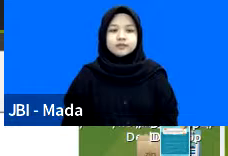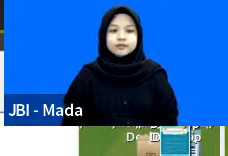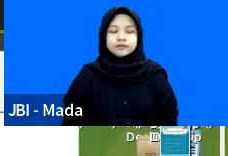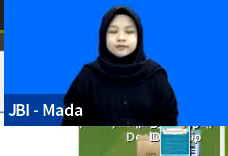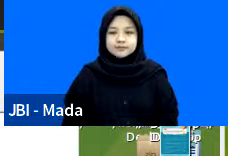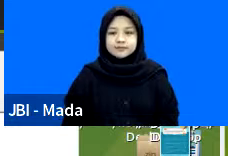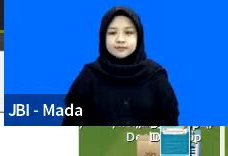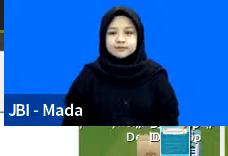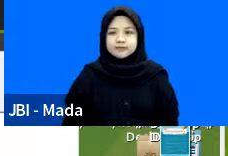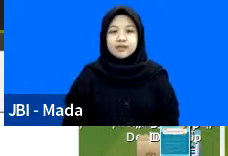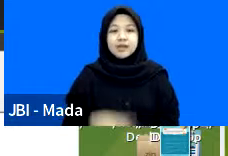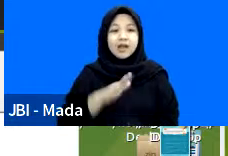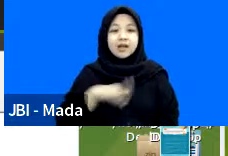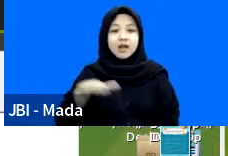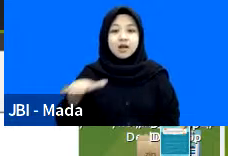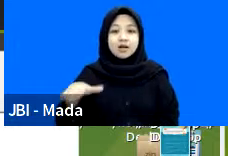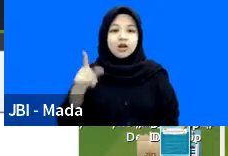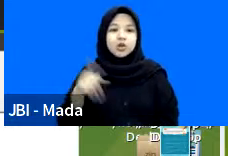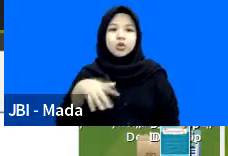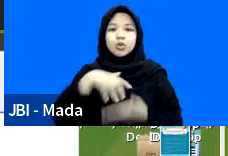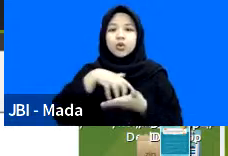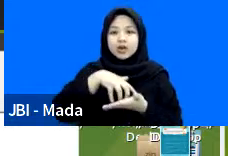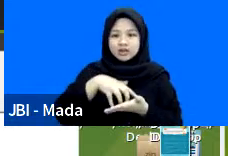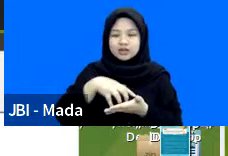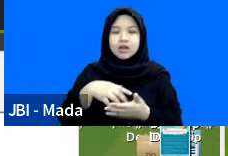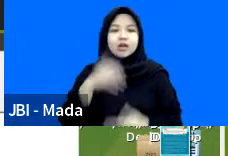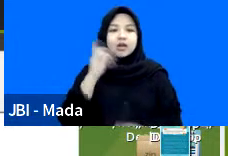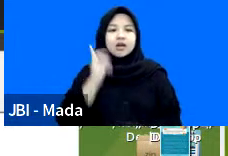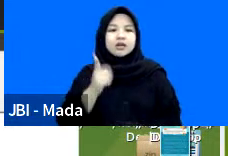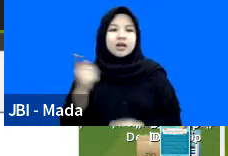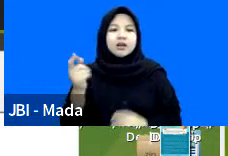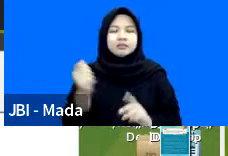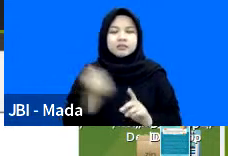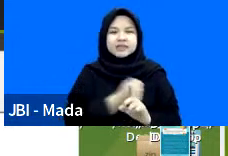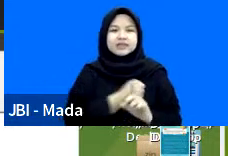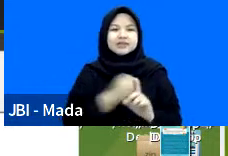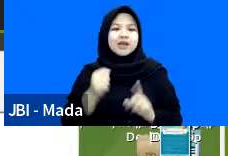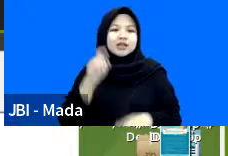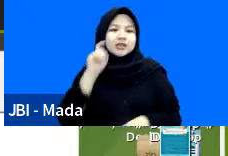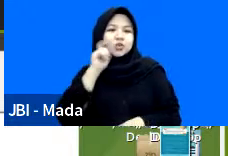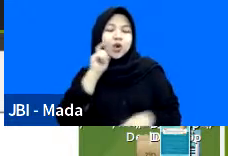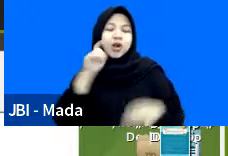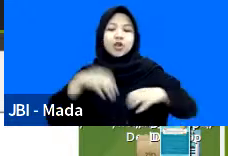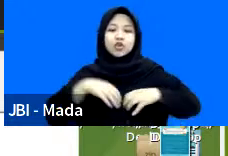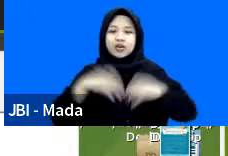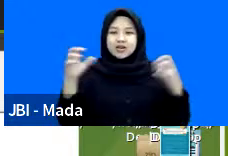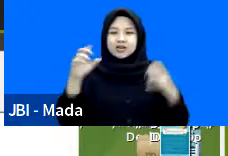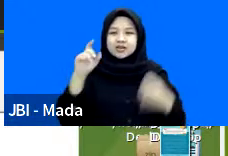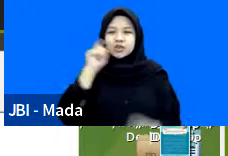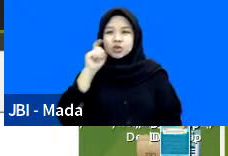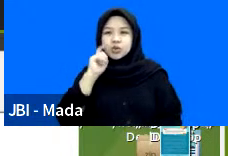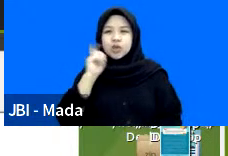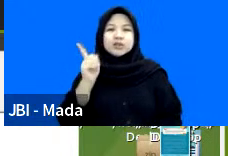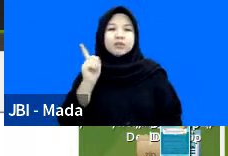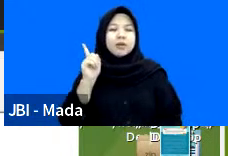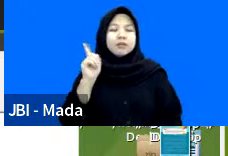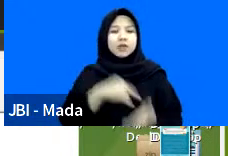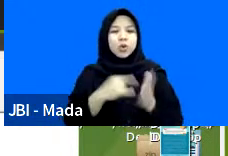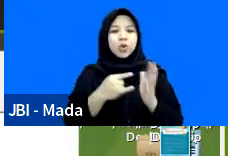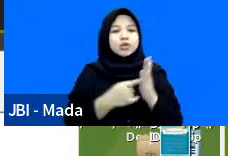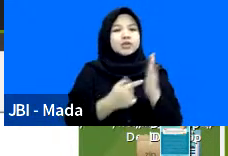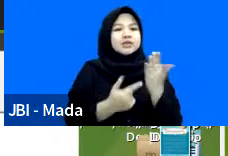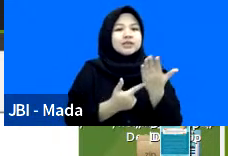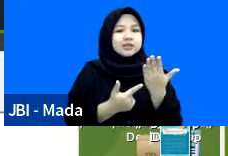children have become vulnerable to sexual abuse and violence thanks to digital technologies. So we should not only think technology